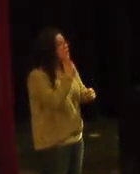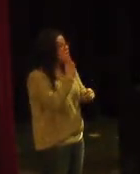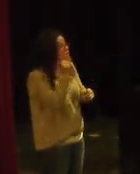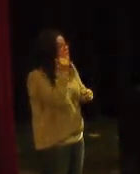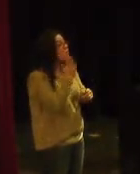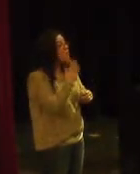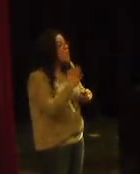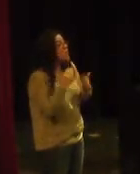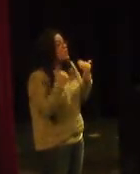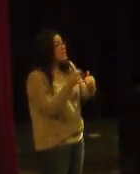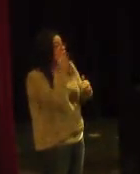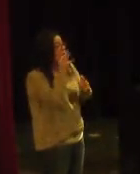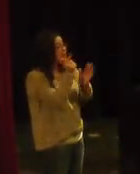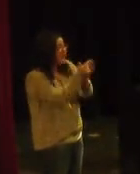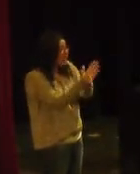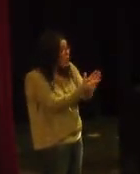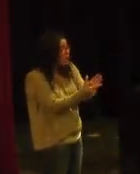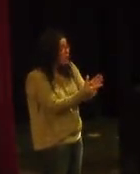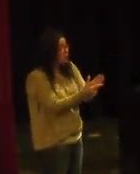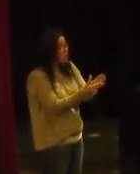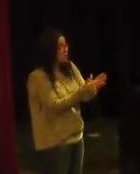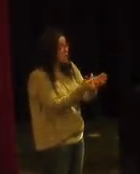that. That hasn't happened yet.